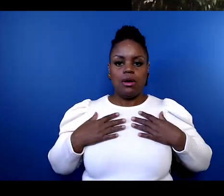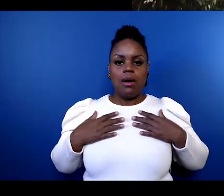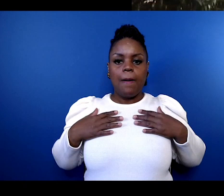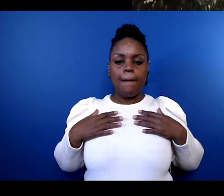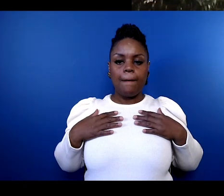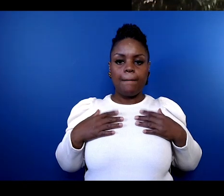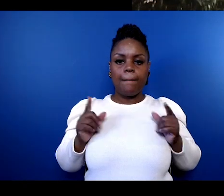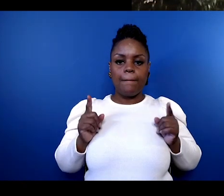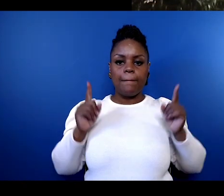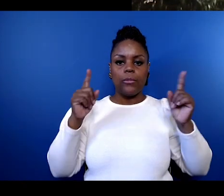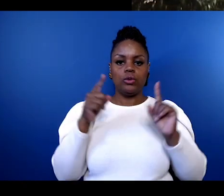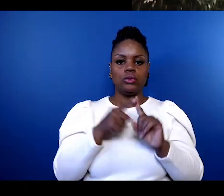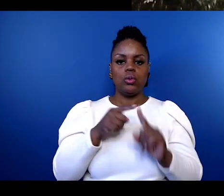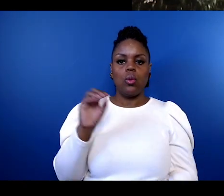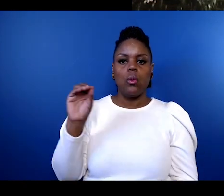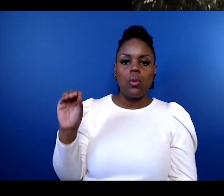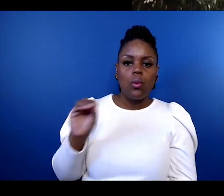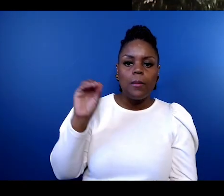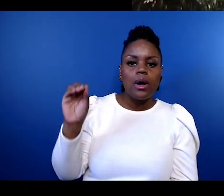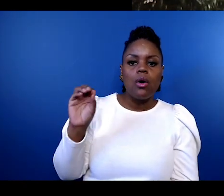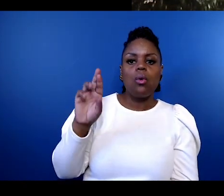Chest lifted and forward, chin high.